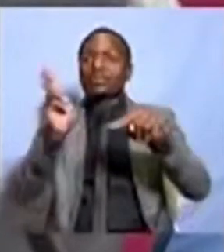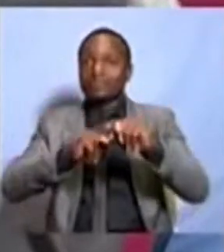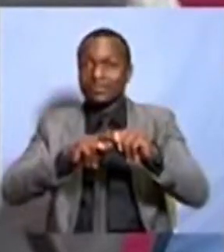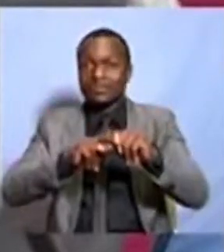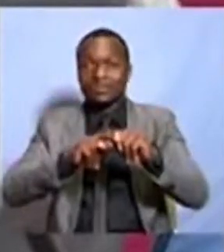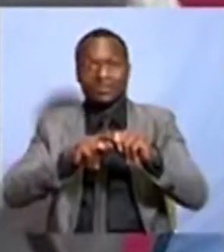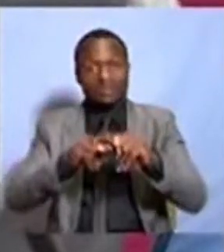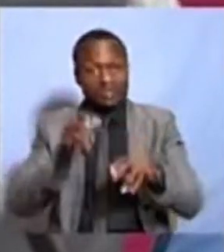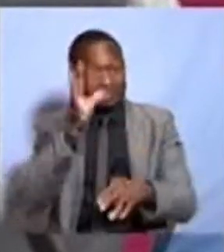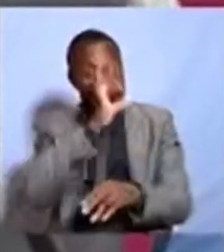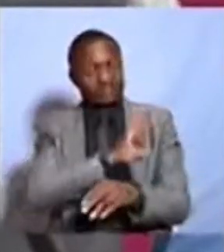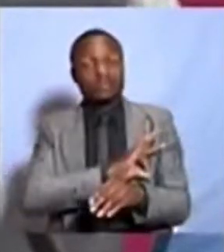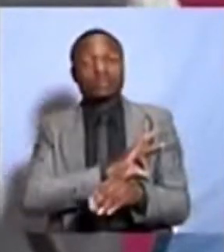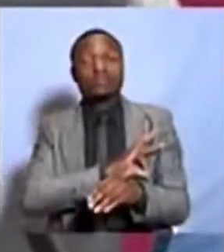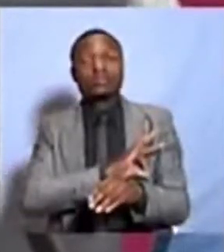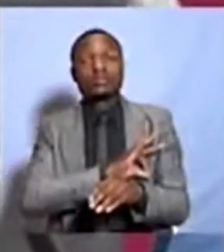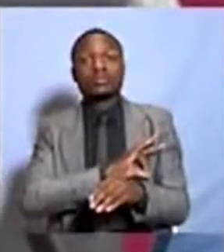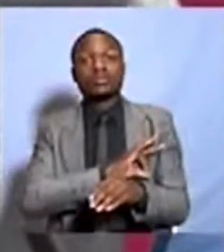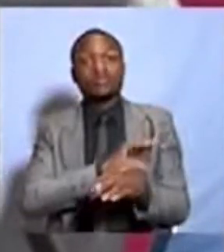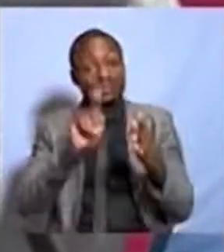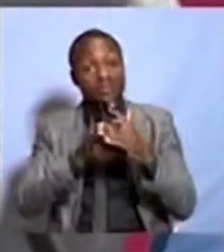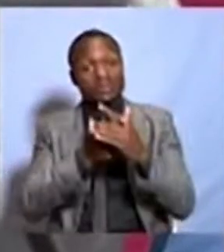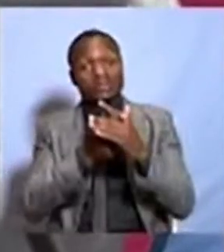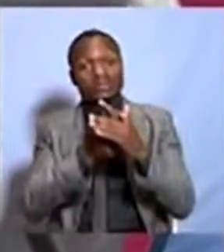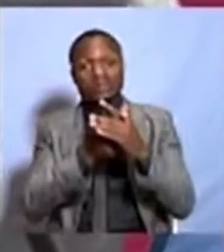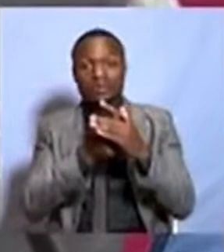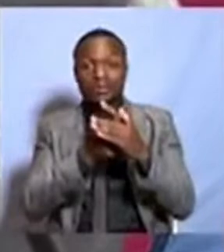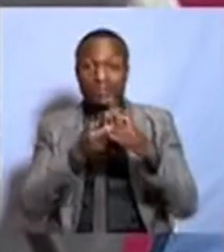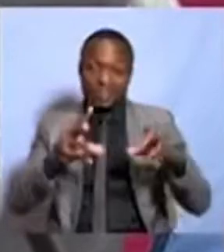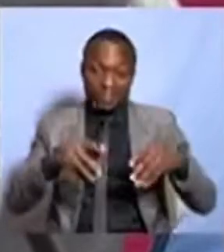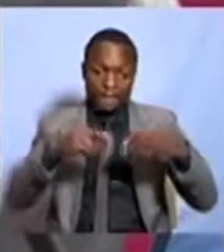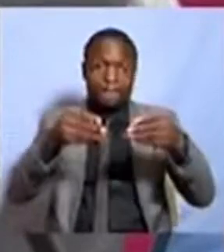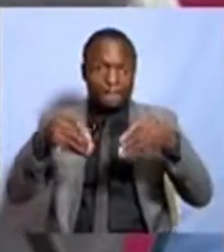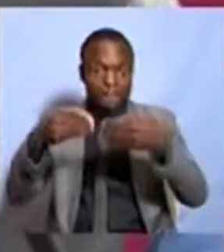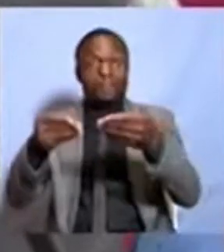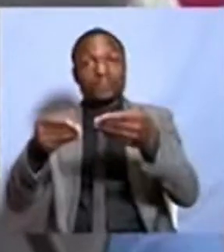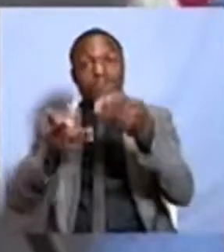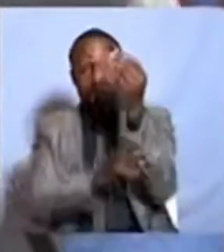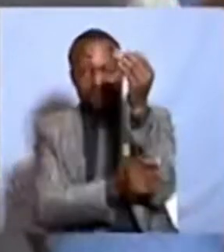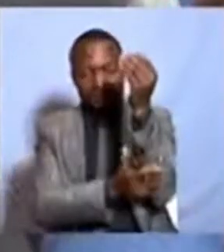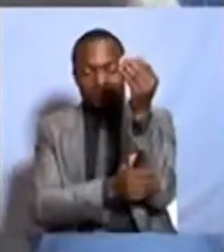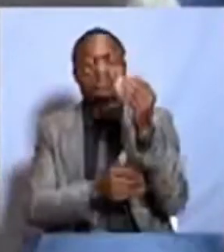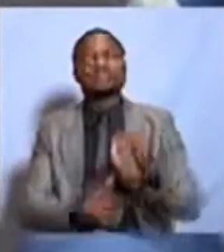your income levels, go into the production of maize, because that's where the money is now. Thank you.